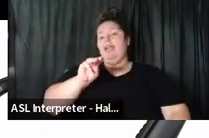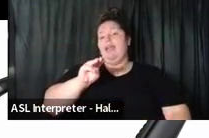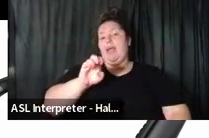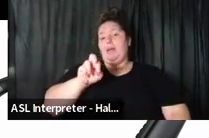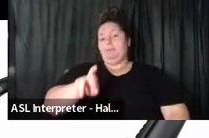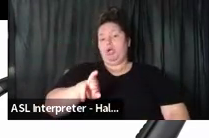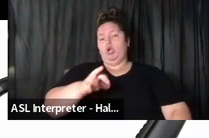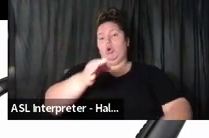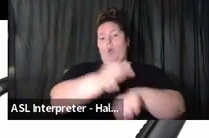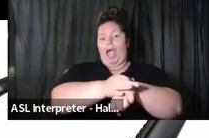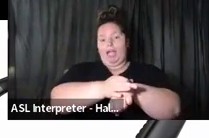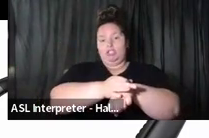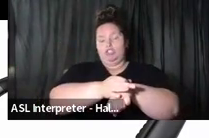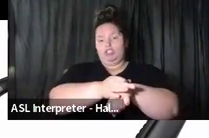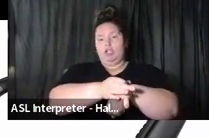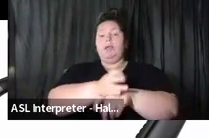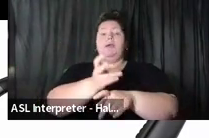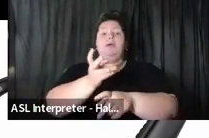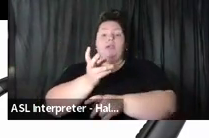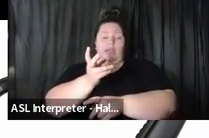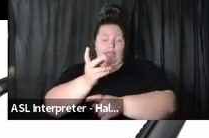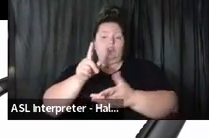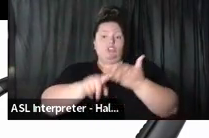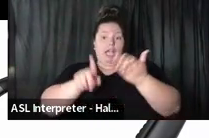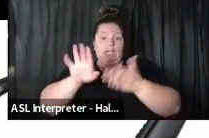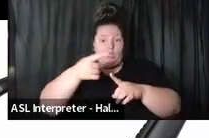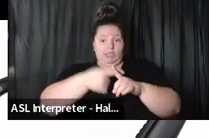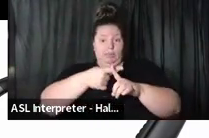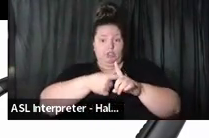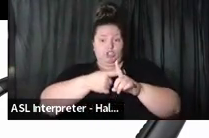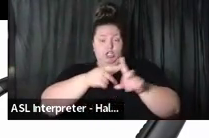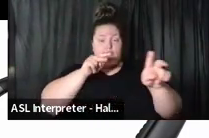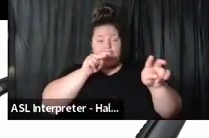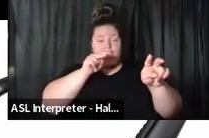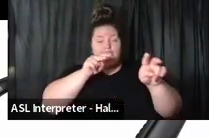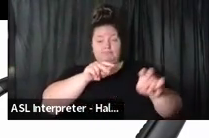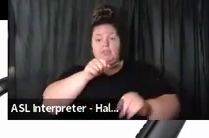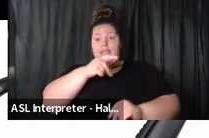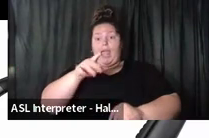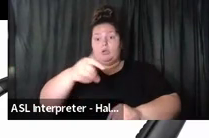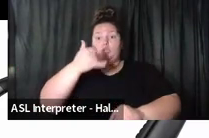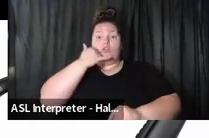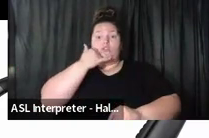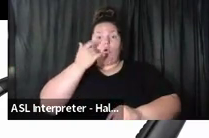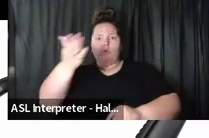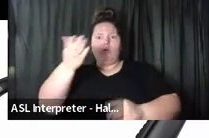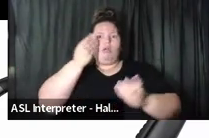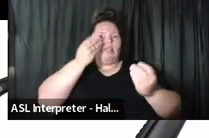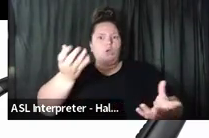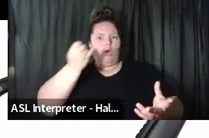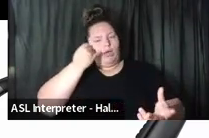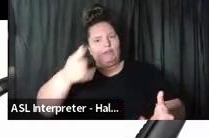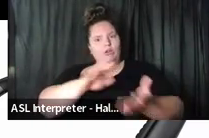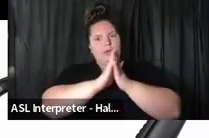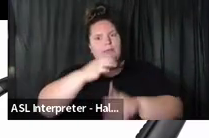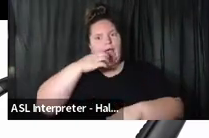first of all pays attention to what your temperature is. So an app on your phone will let you know like if you're getting too hot, and then you